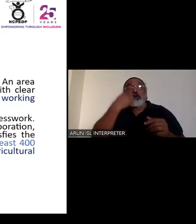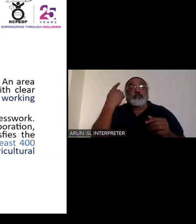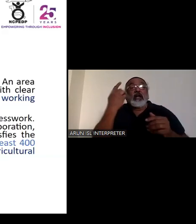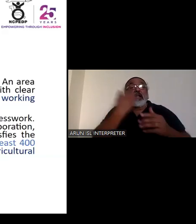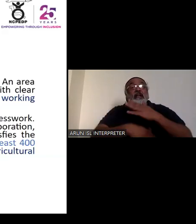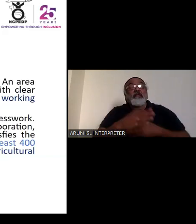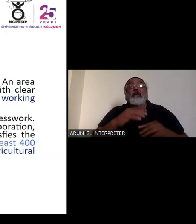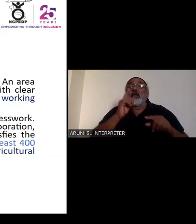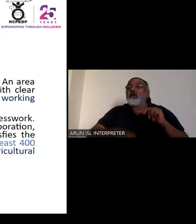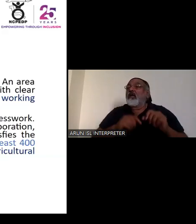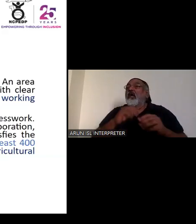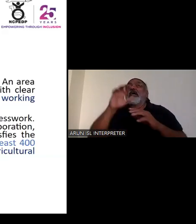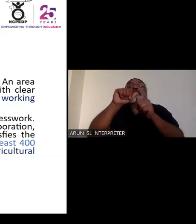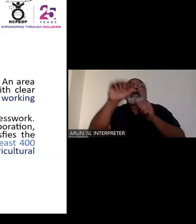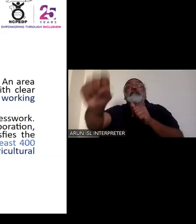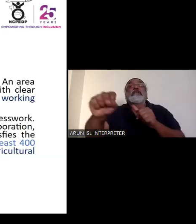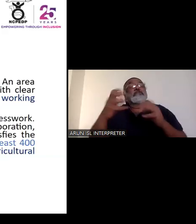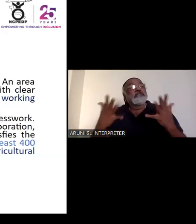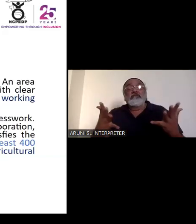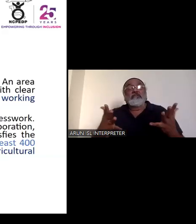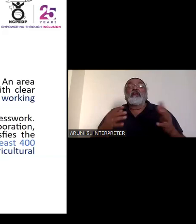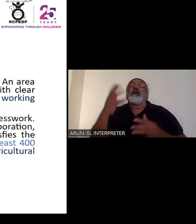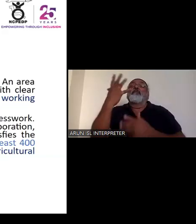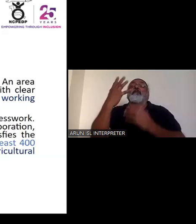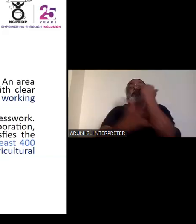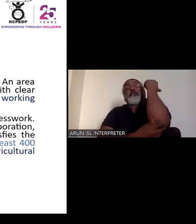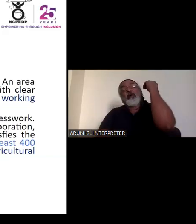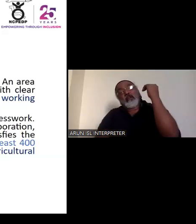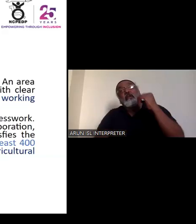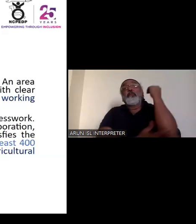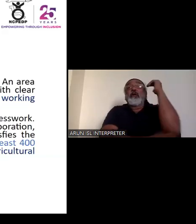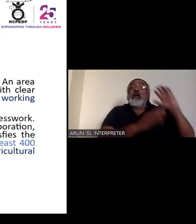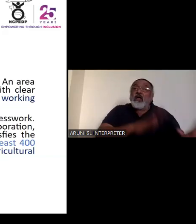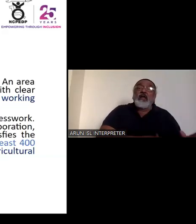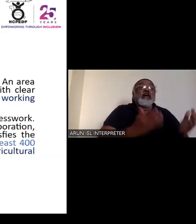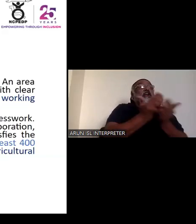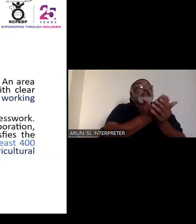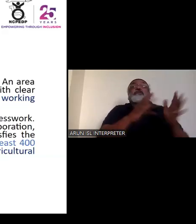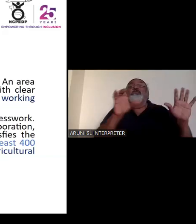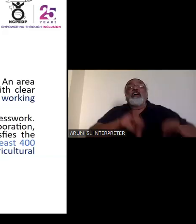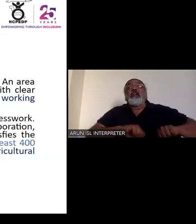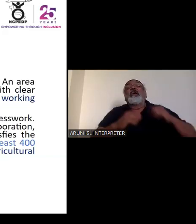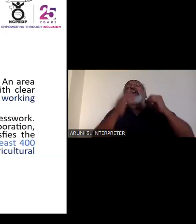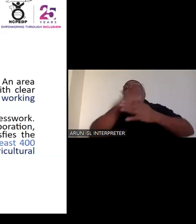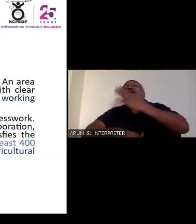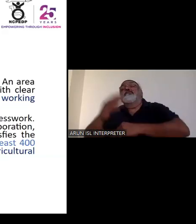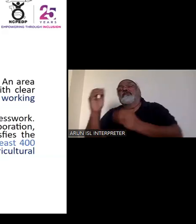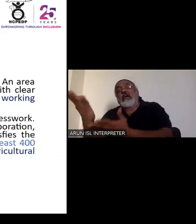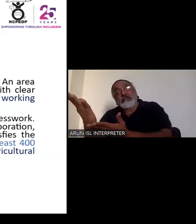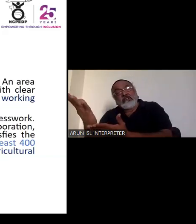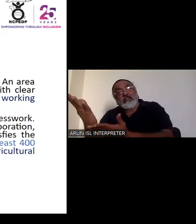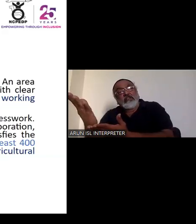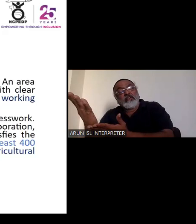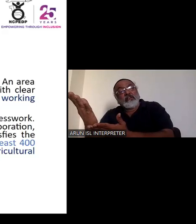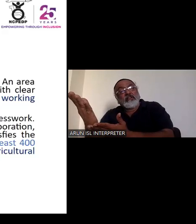disability also, because there is lack of accessibility and opportunity, therefore the cycle of poverty goes on. So they are both a